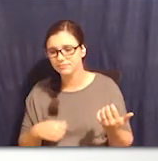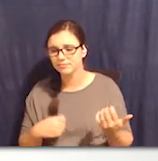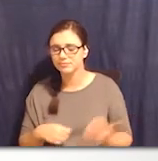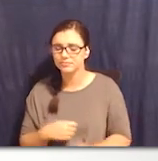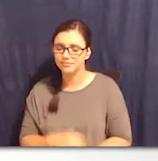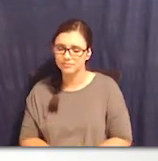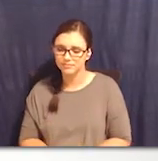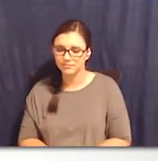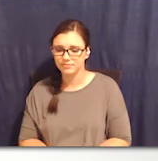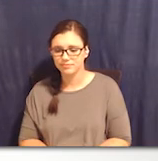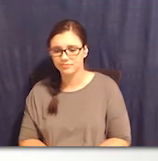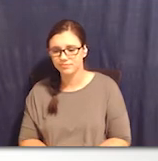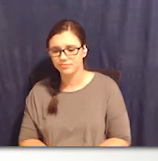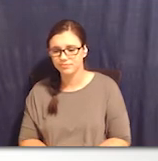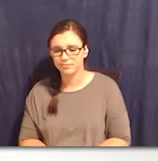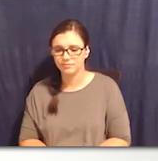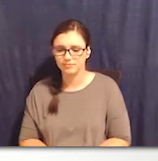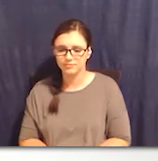do-do-do-do-do-do,